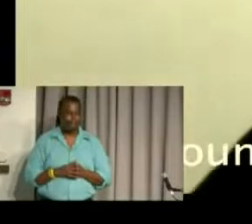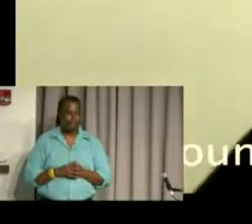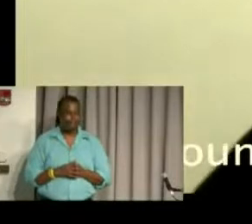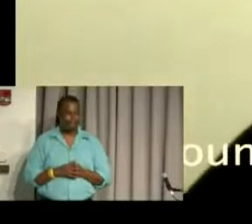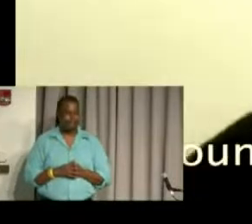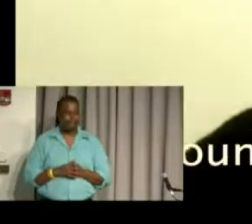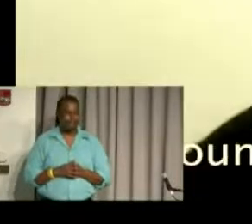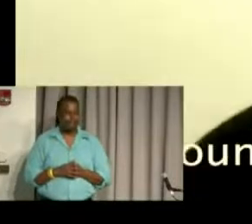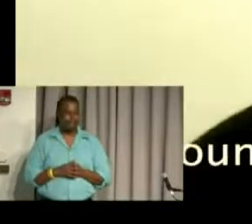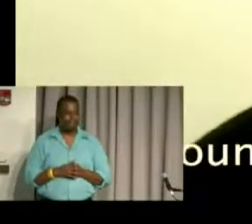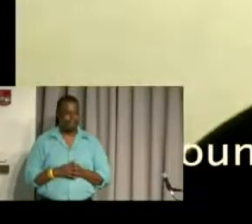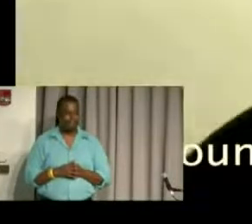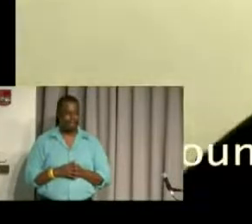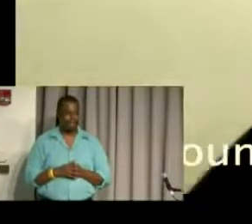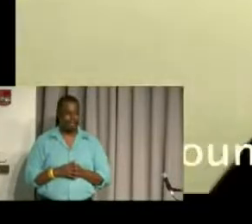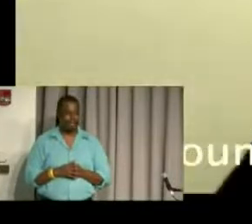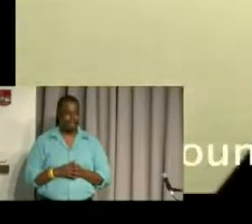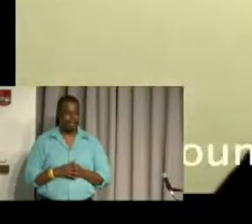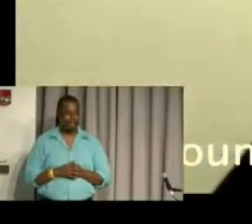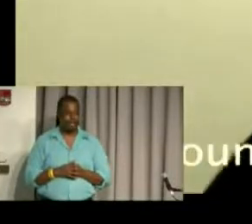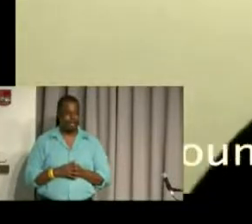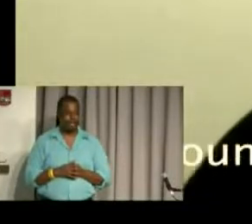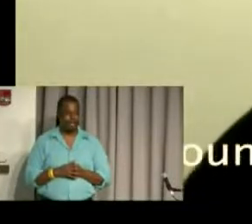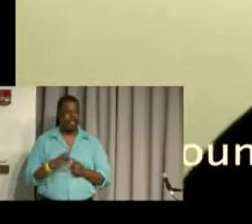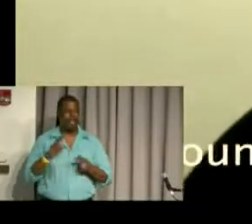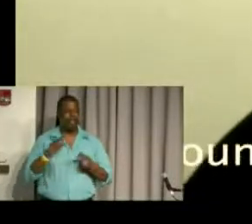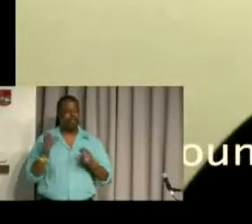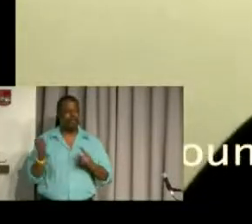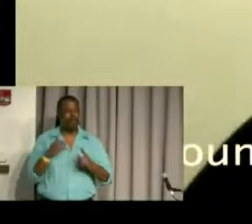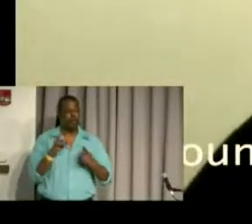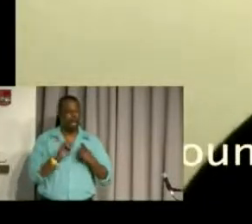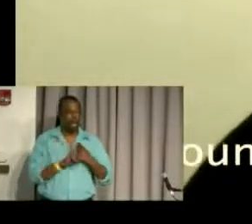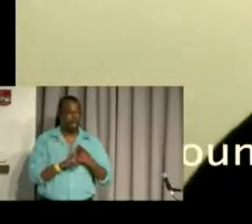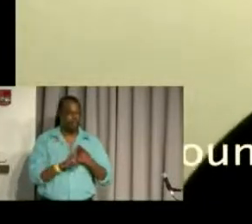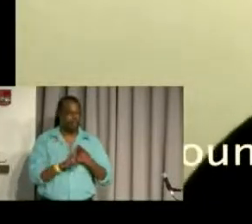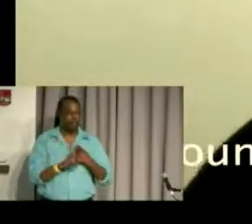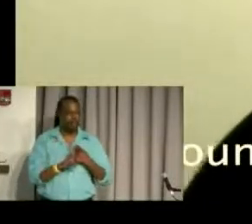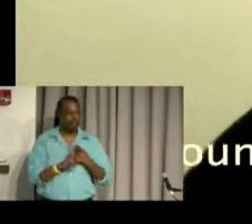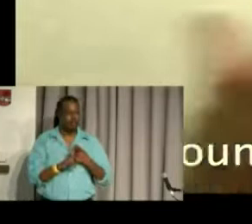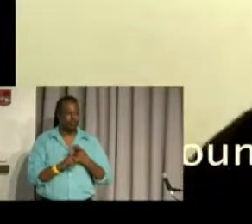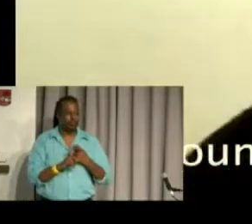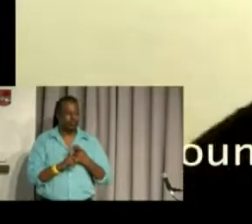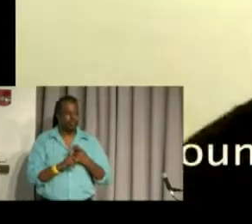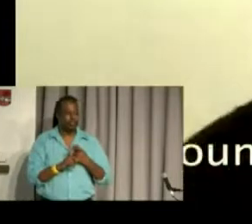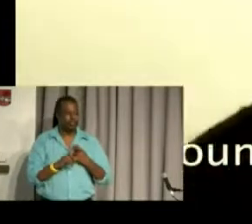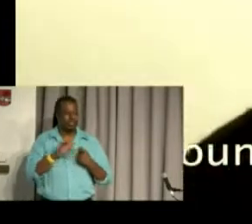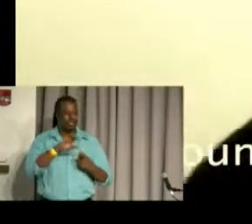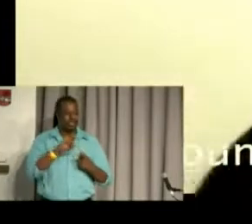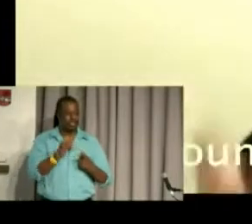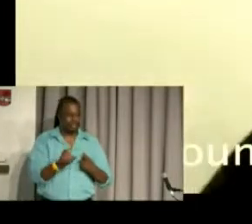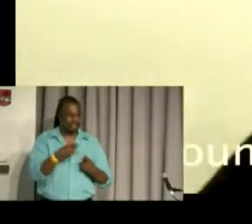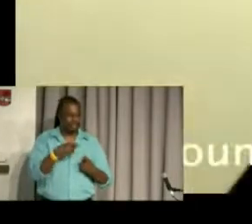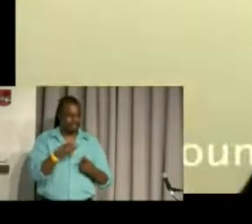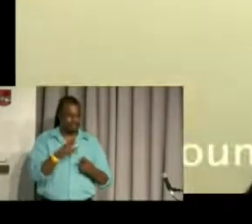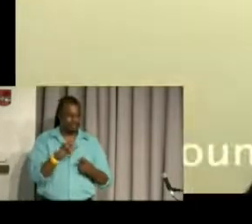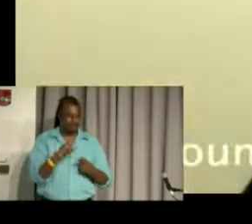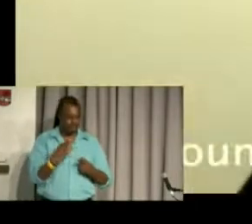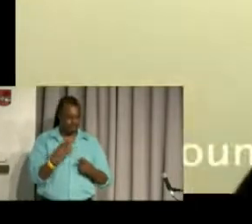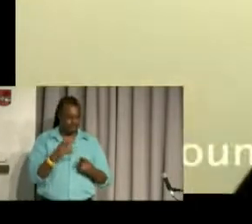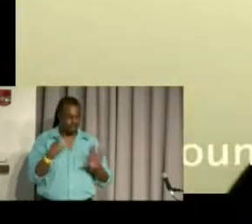So to speak, to go back to the example of, to go back to St. James Parish and provide